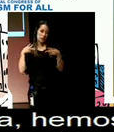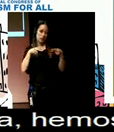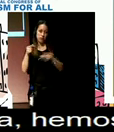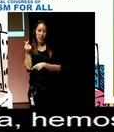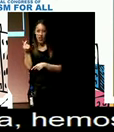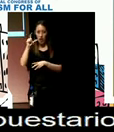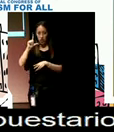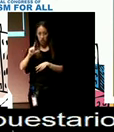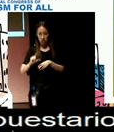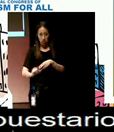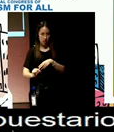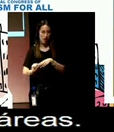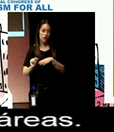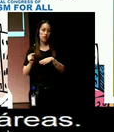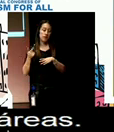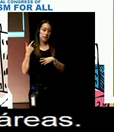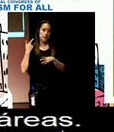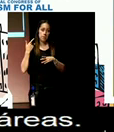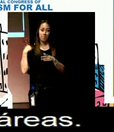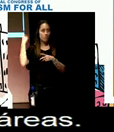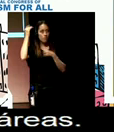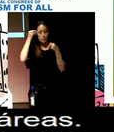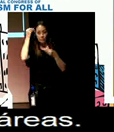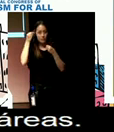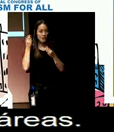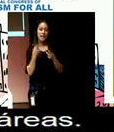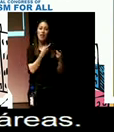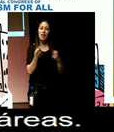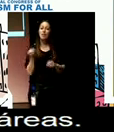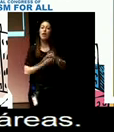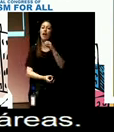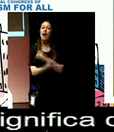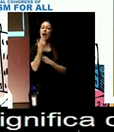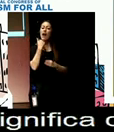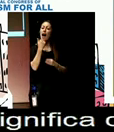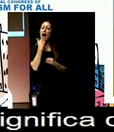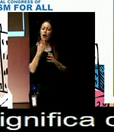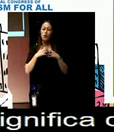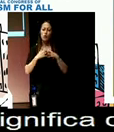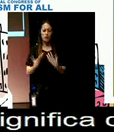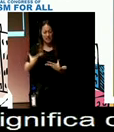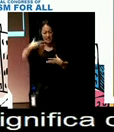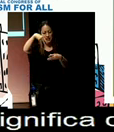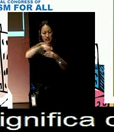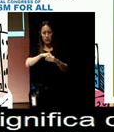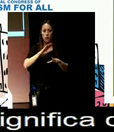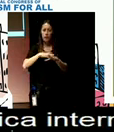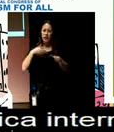create an internal dynamic within the industry that would continue its sustainability, its